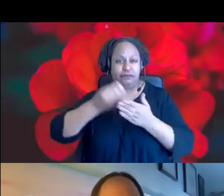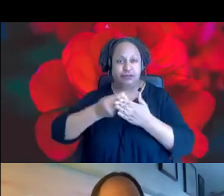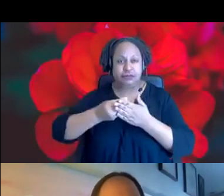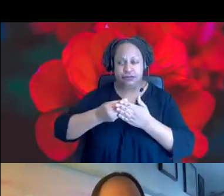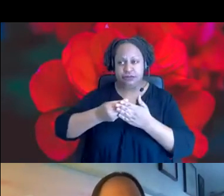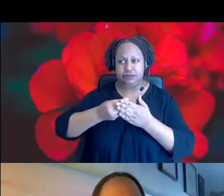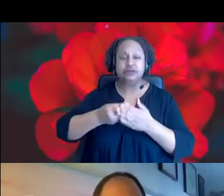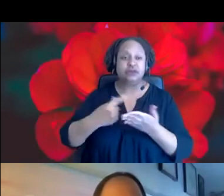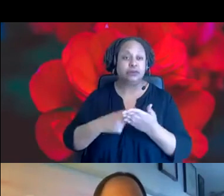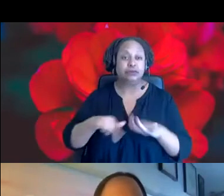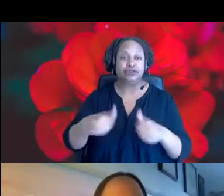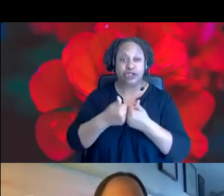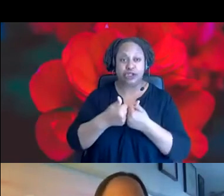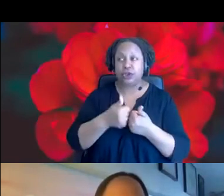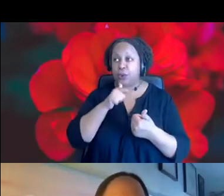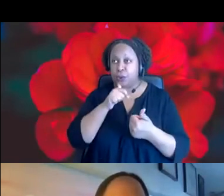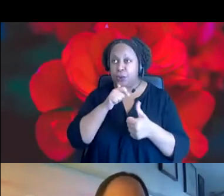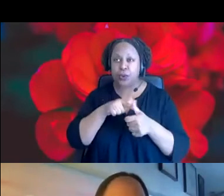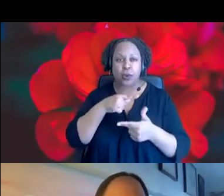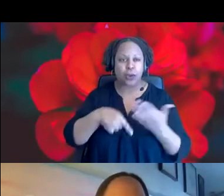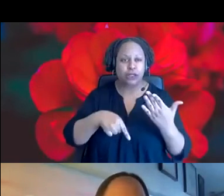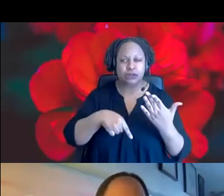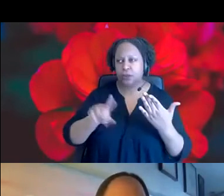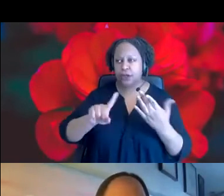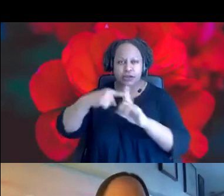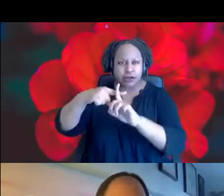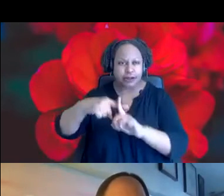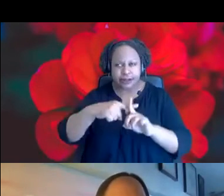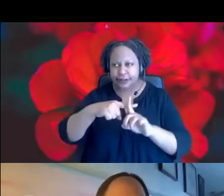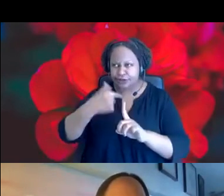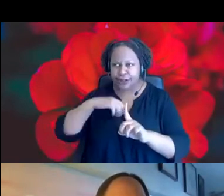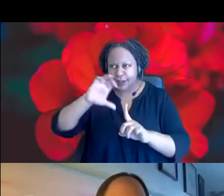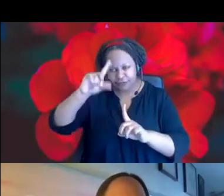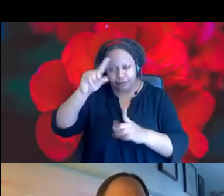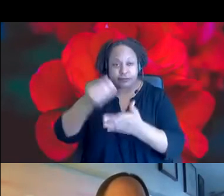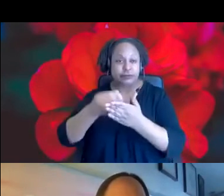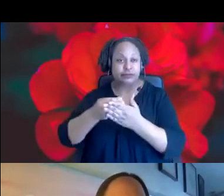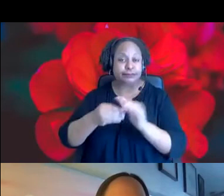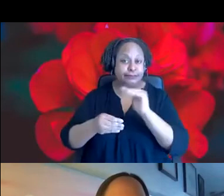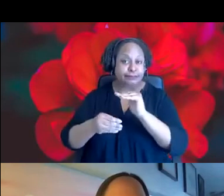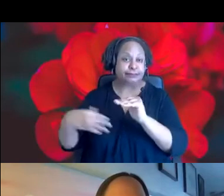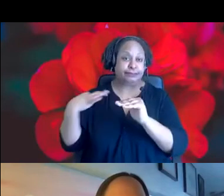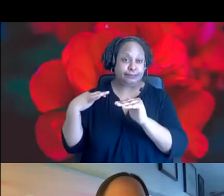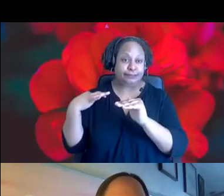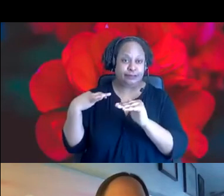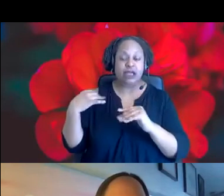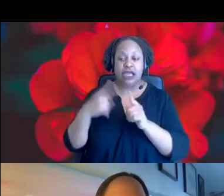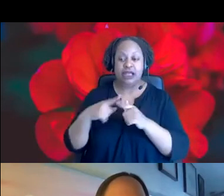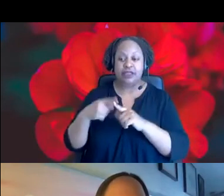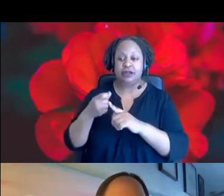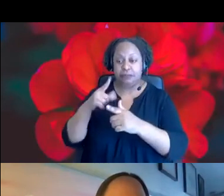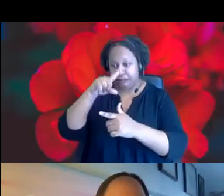out who and what to target and in what. And then, yes, and then your work gets changed because of